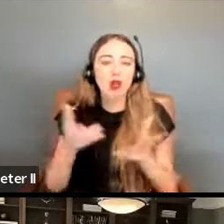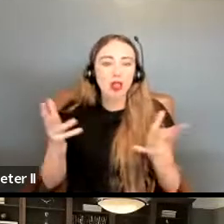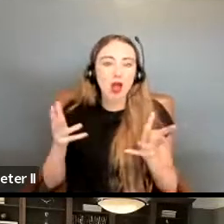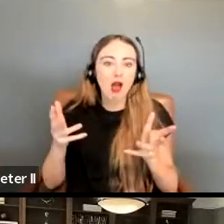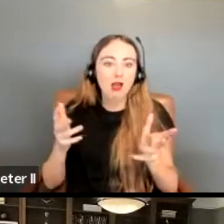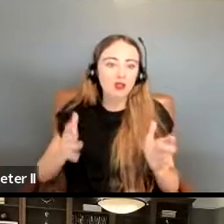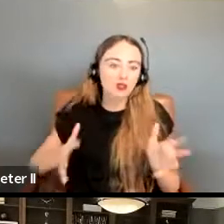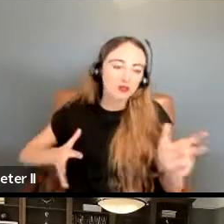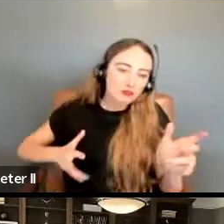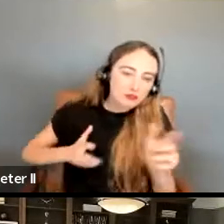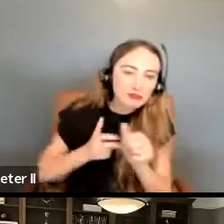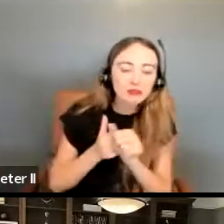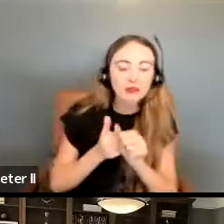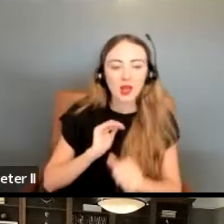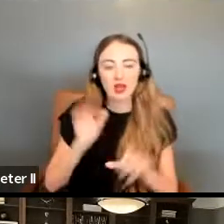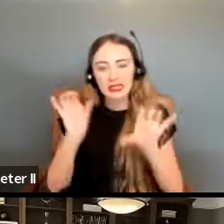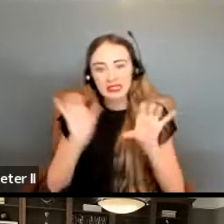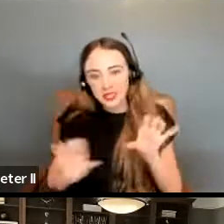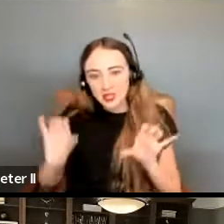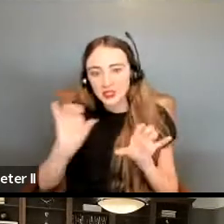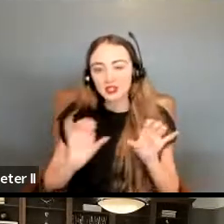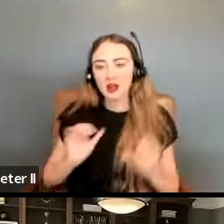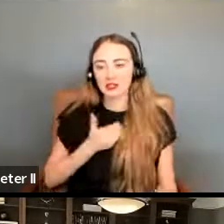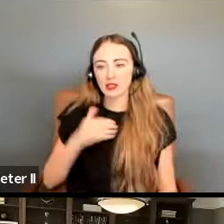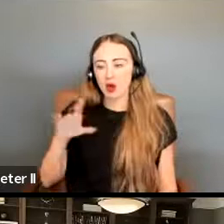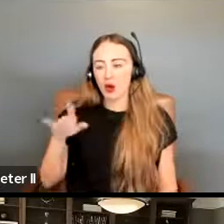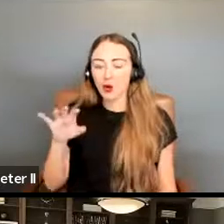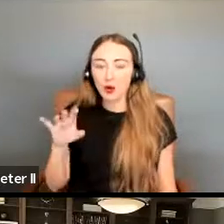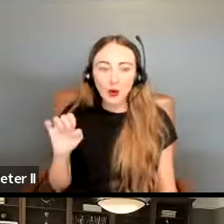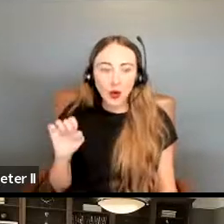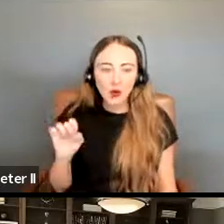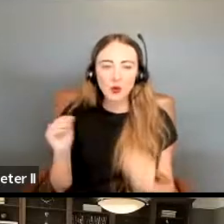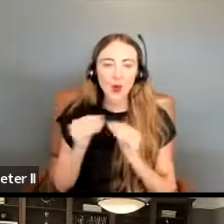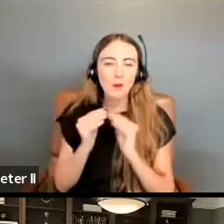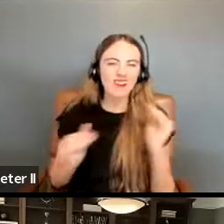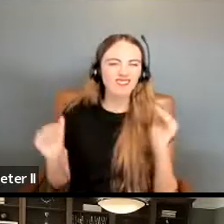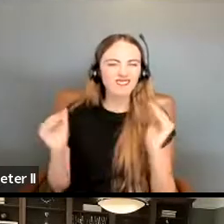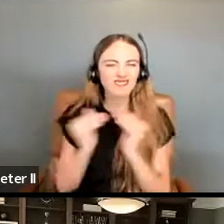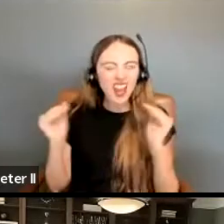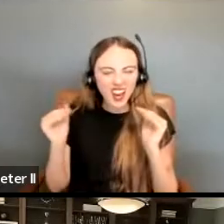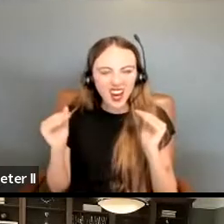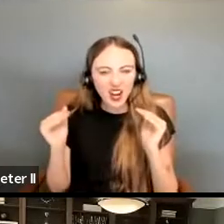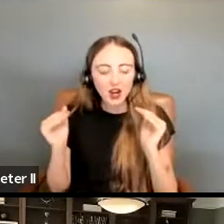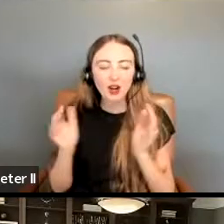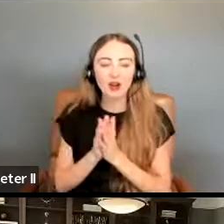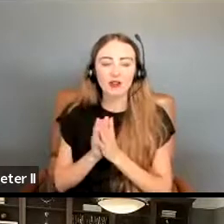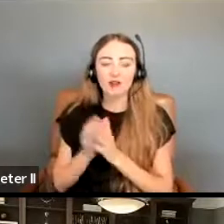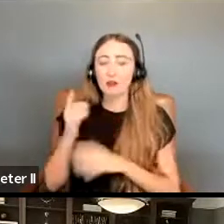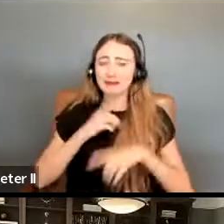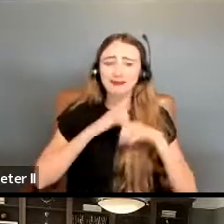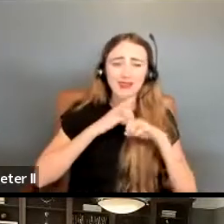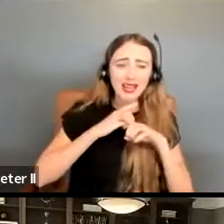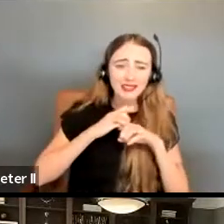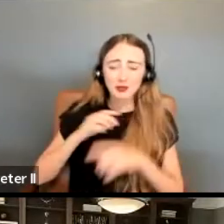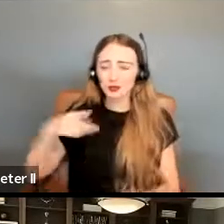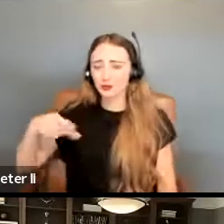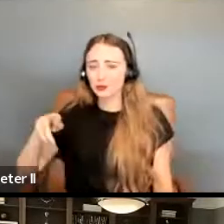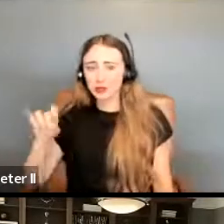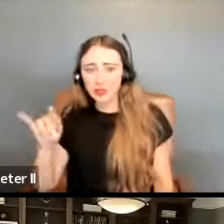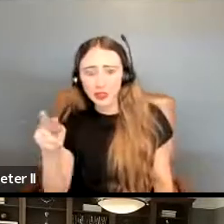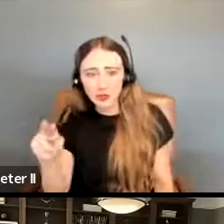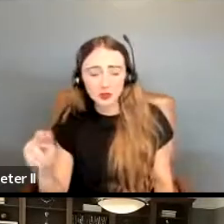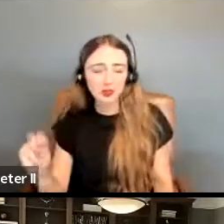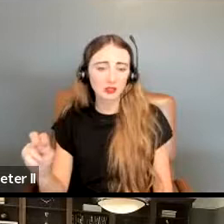modernize, standardize our code, which will make things more consistent and fair, both for prosecution and for defense, the